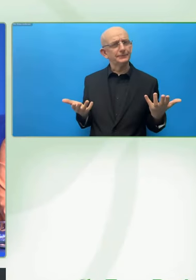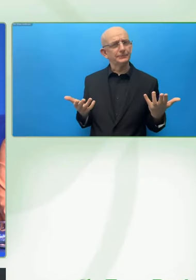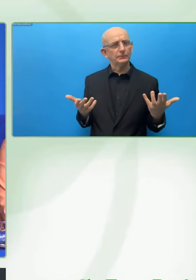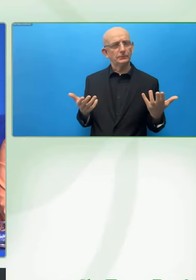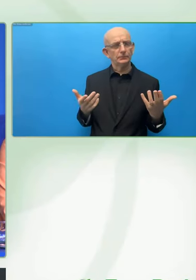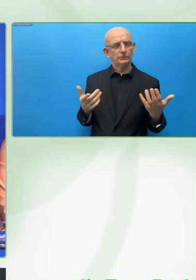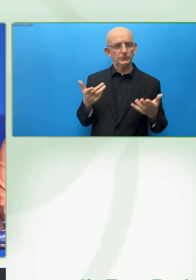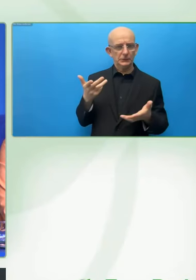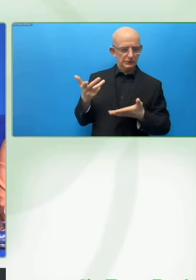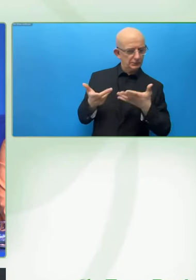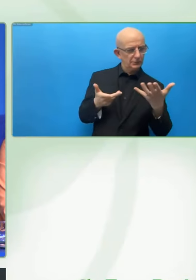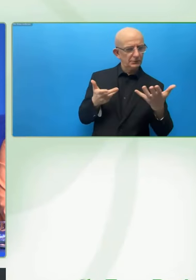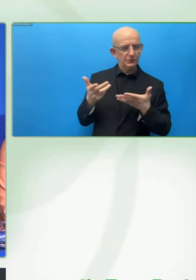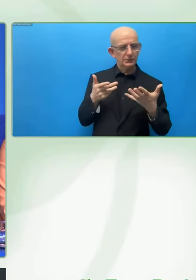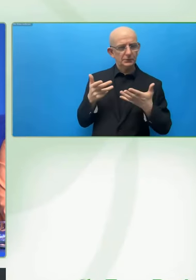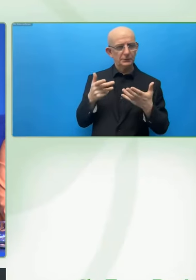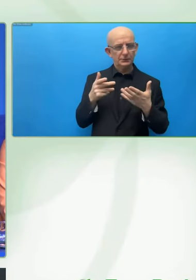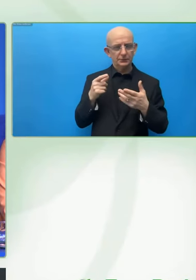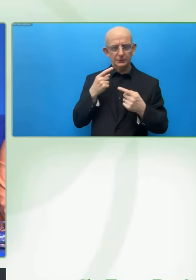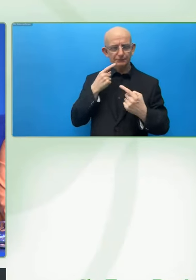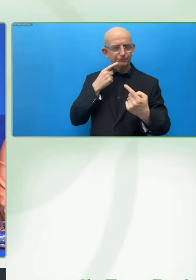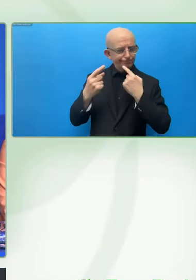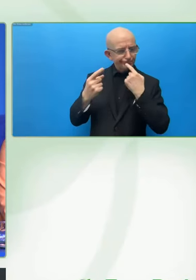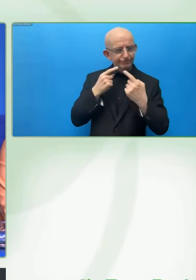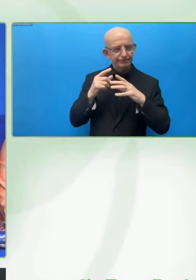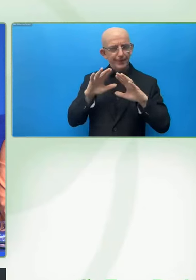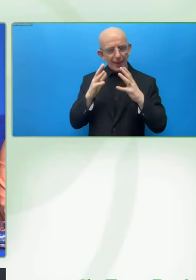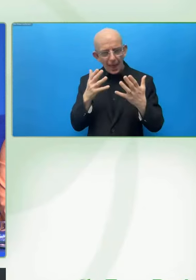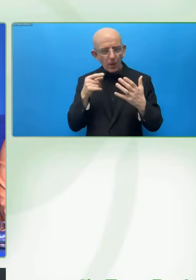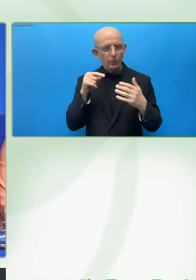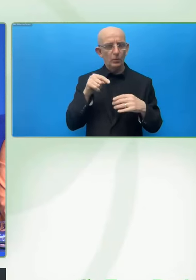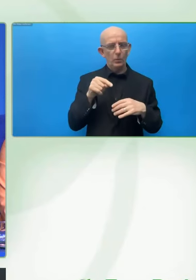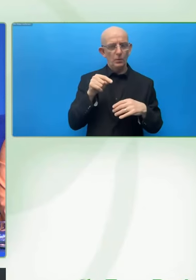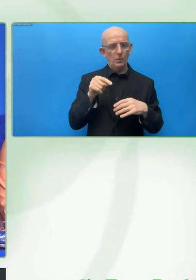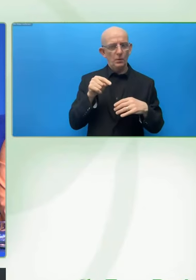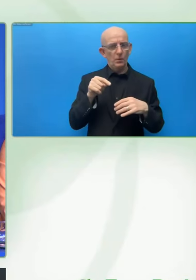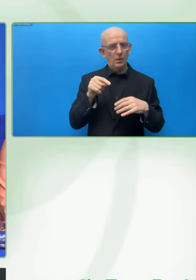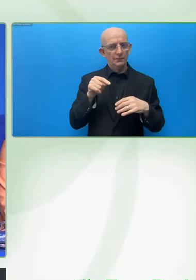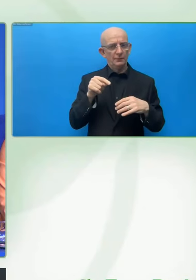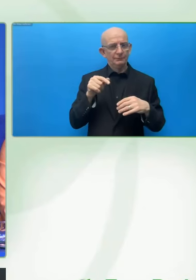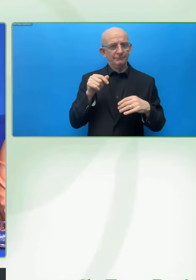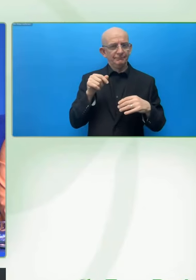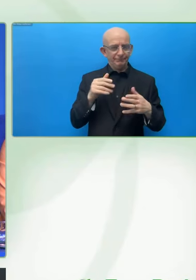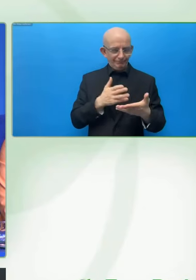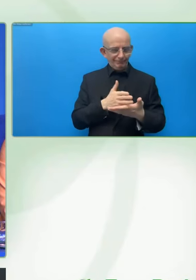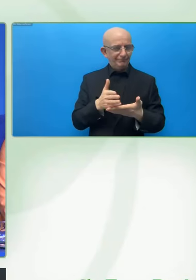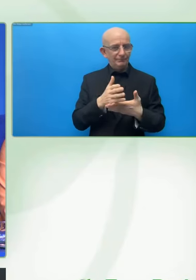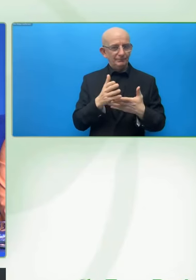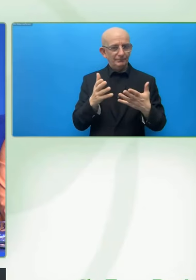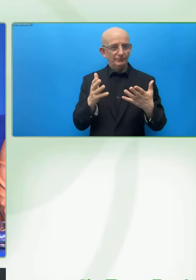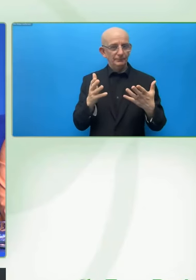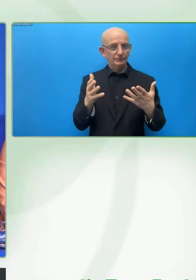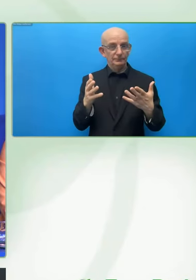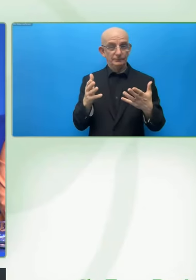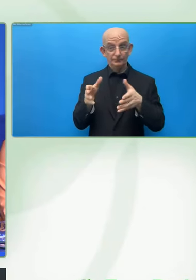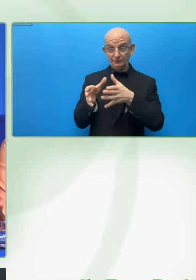entities, they should provide accessible environments and services.